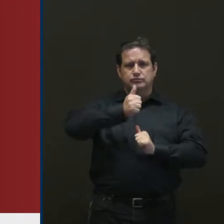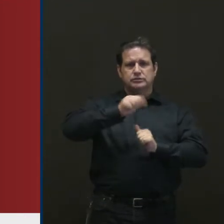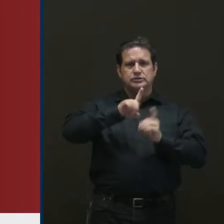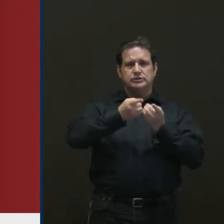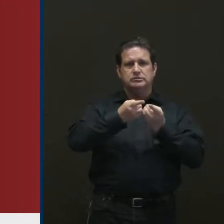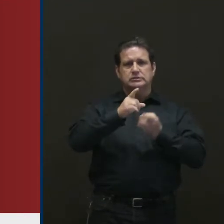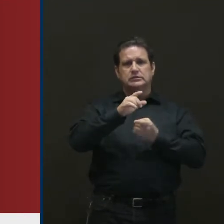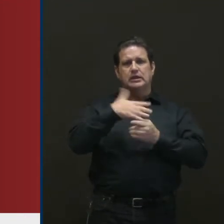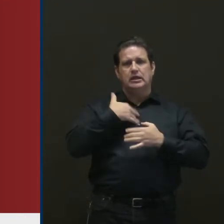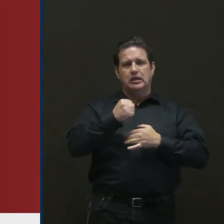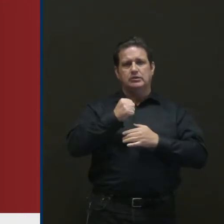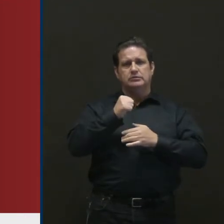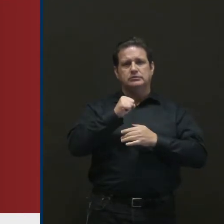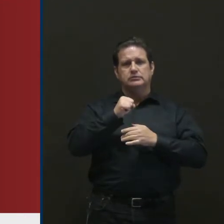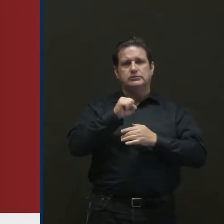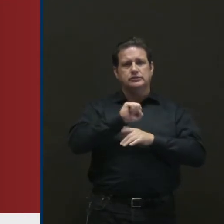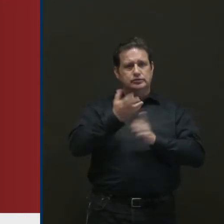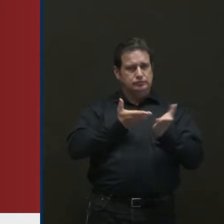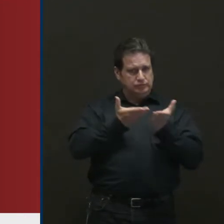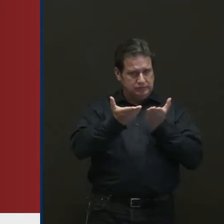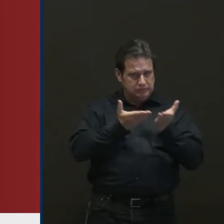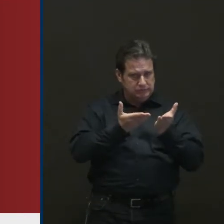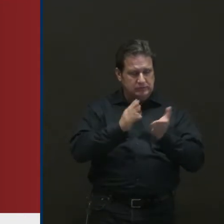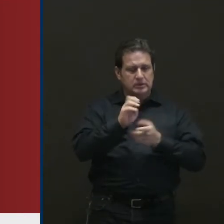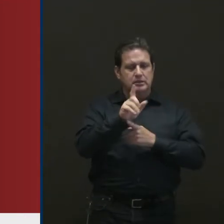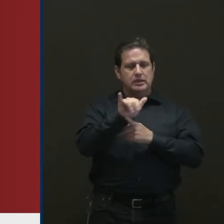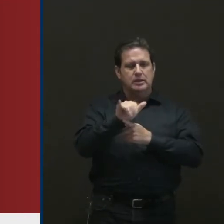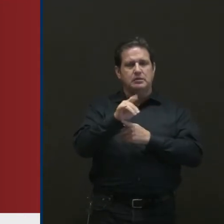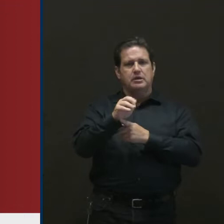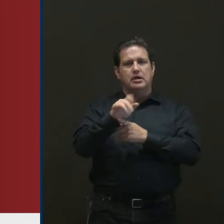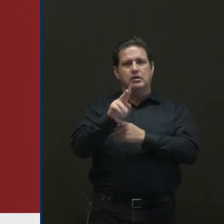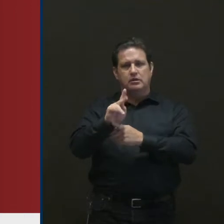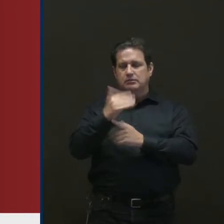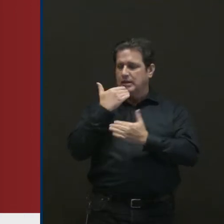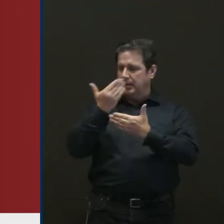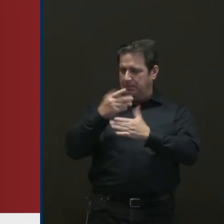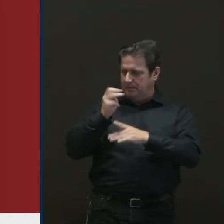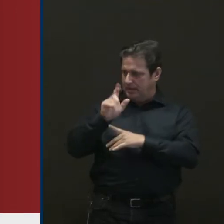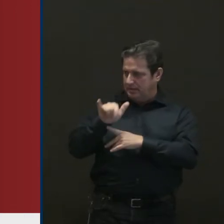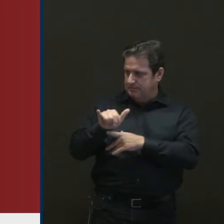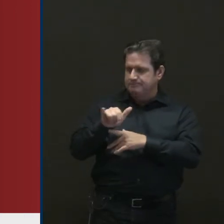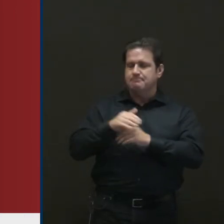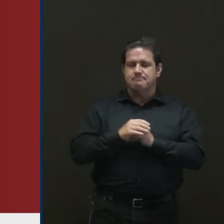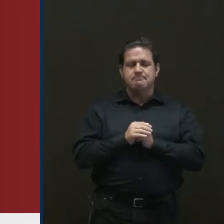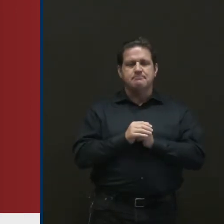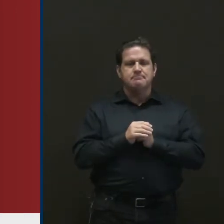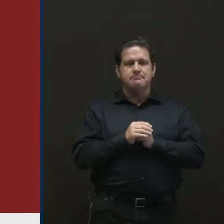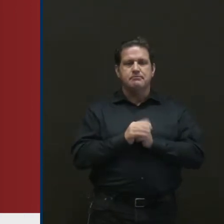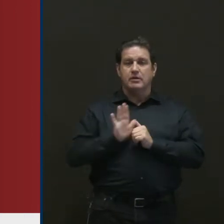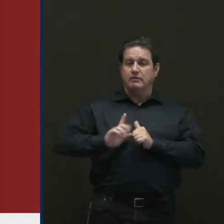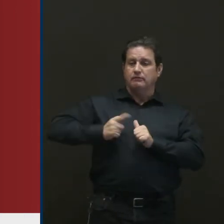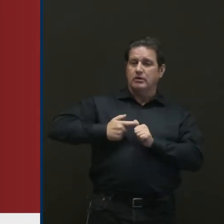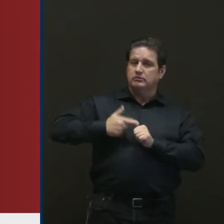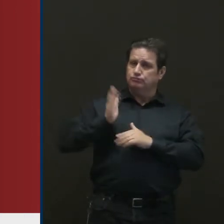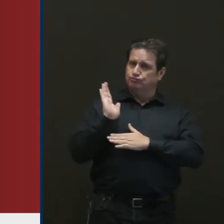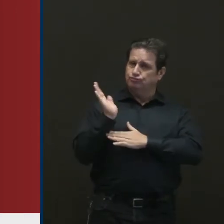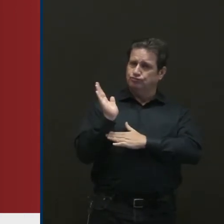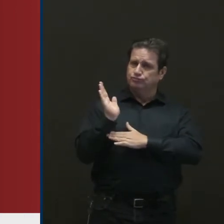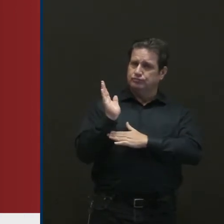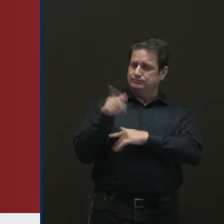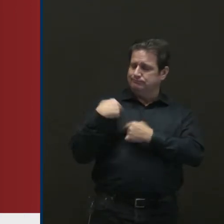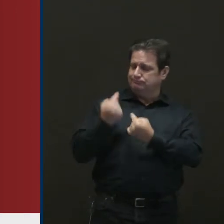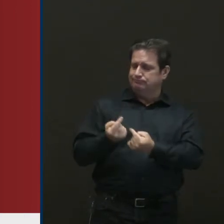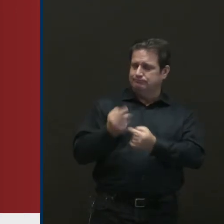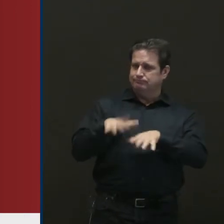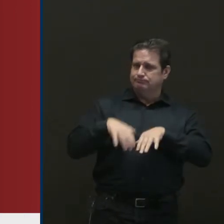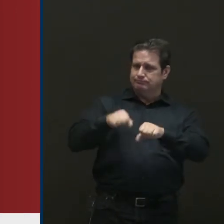Department of Health and Social Services, Molly Magarik. Thank you, Molly, for being with us. I think this is your first time since taking